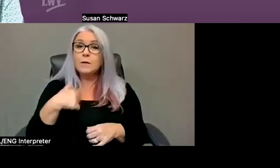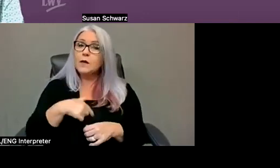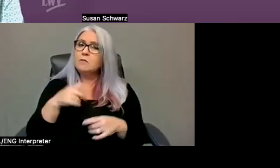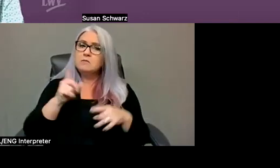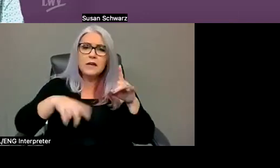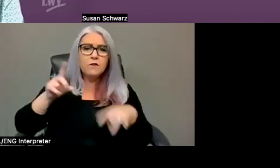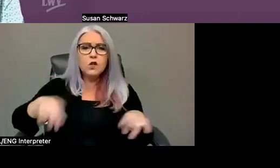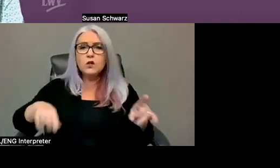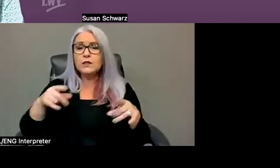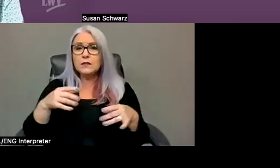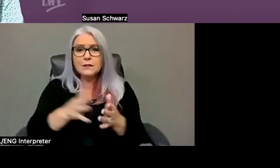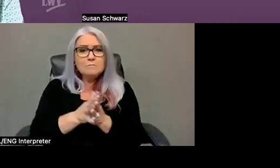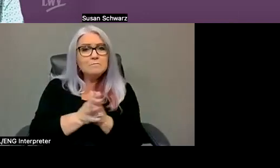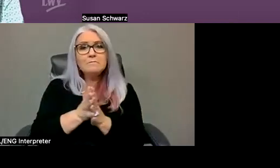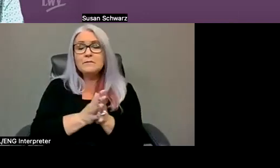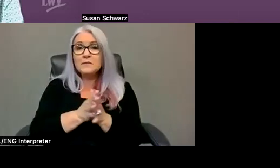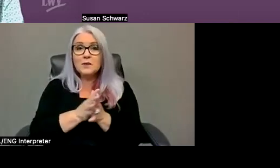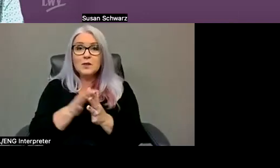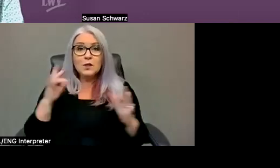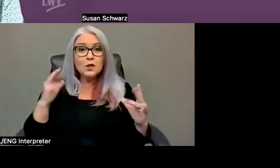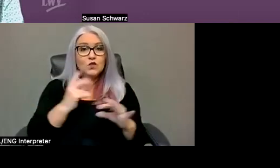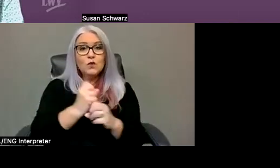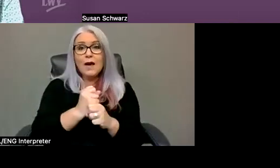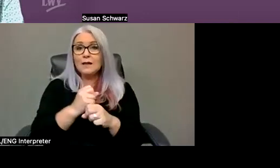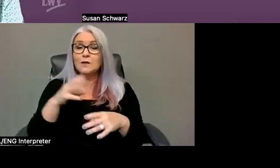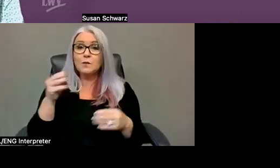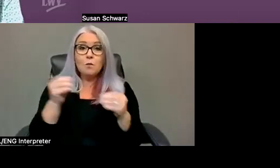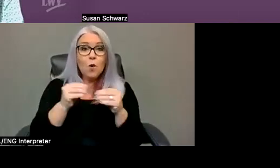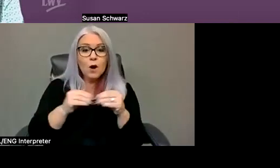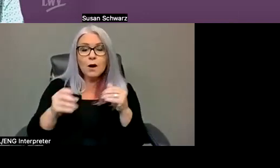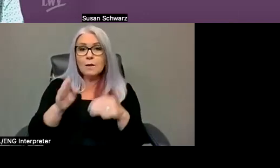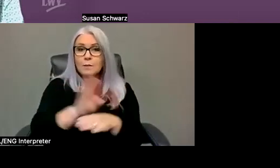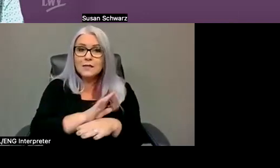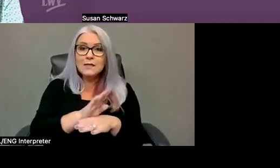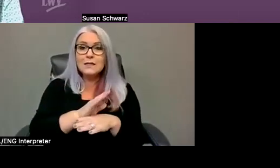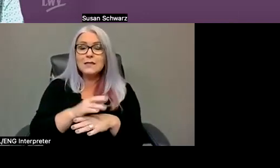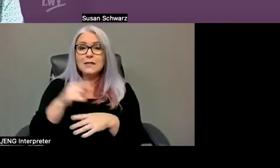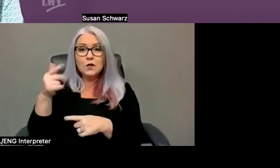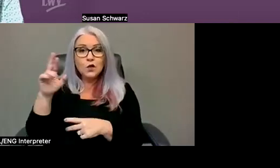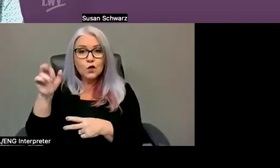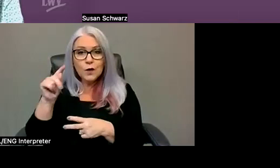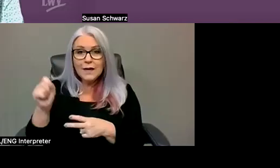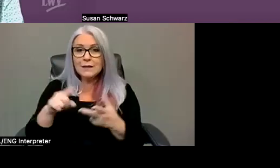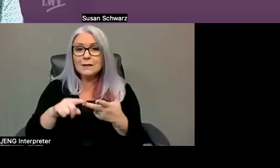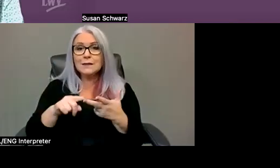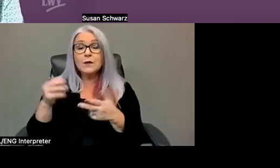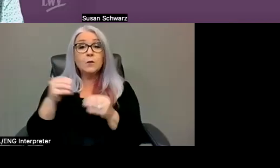community, it'll attract more business, it'll attract more grants, it'll attract more people to live here and people who want to